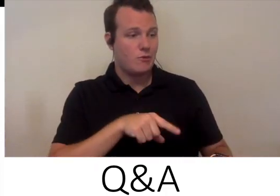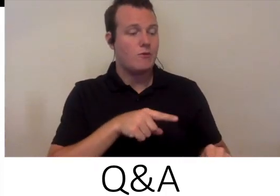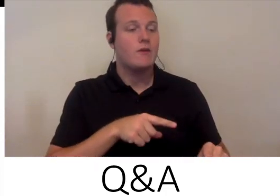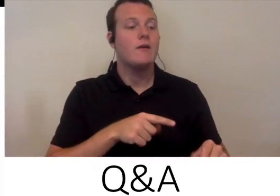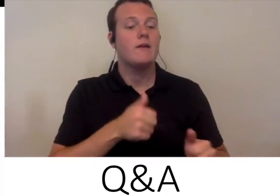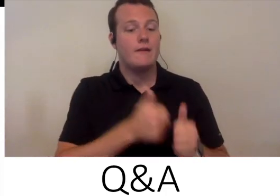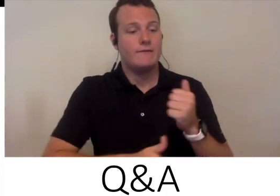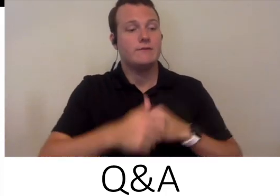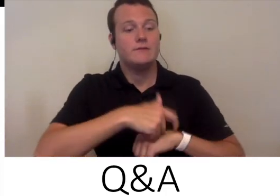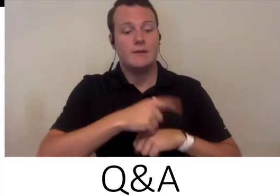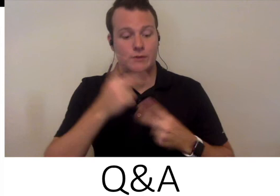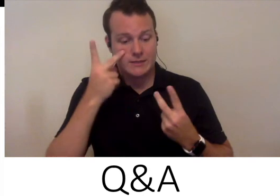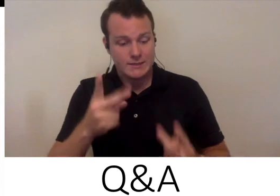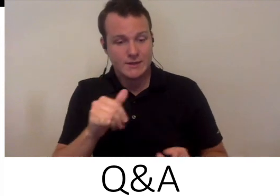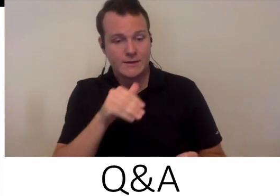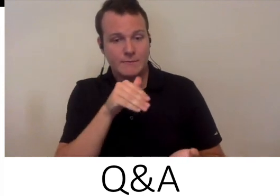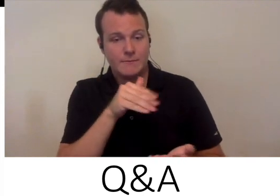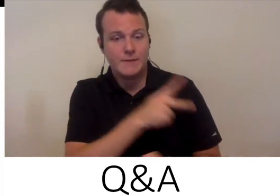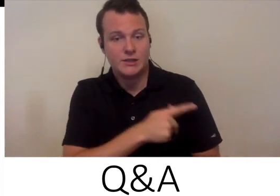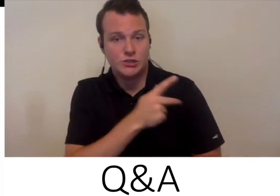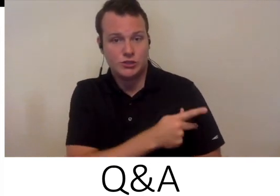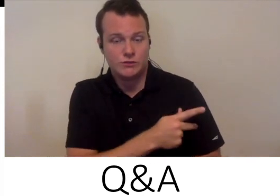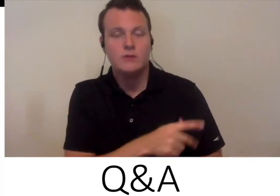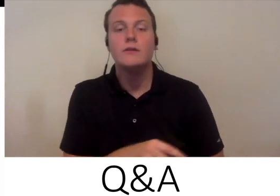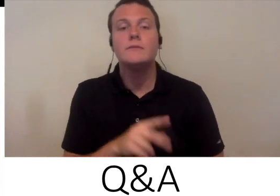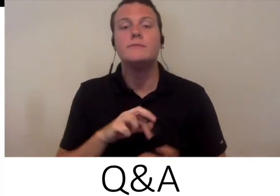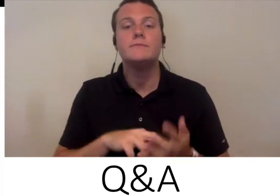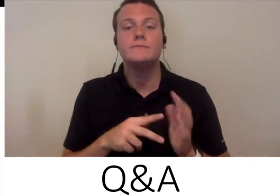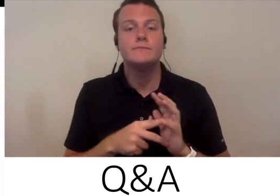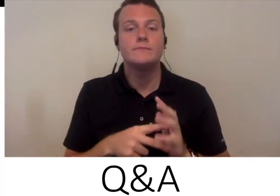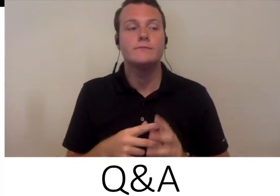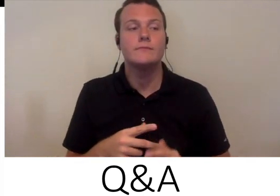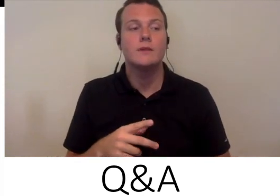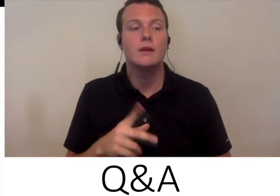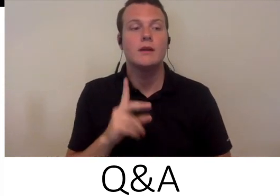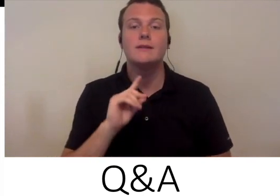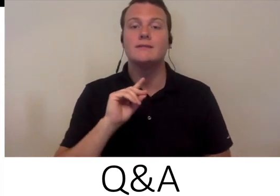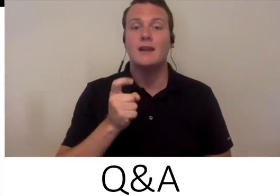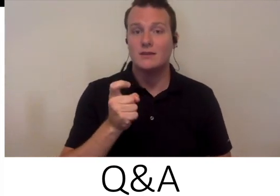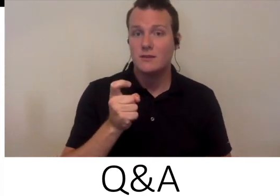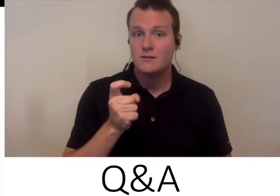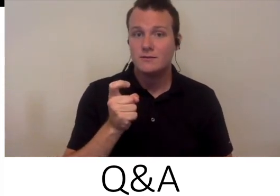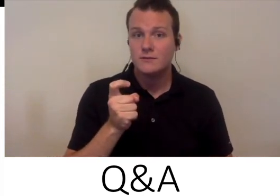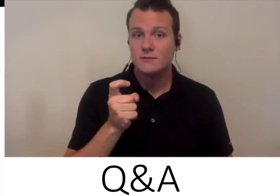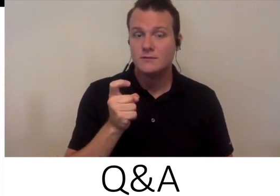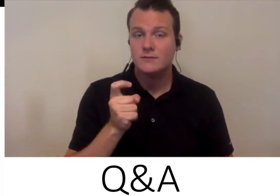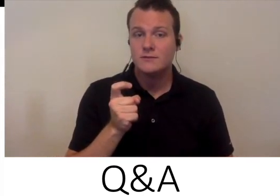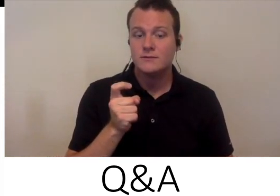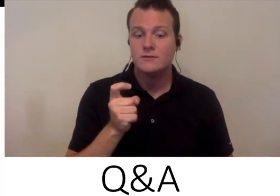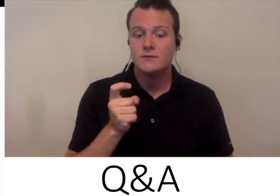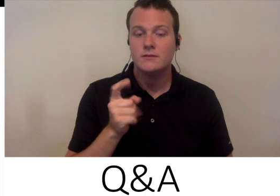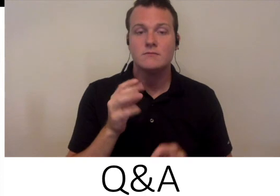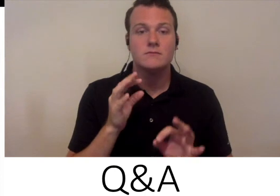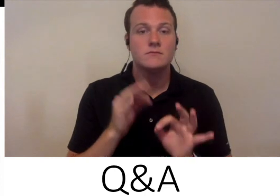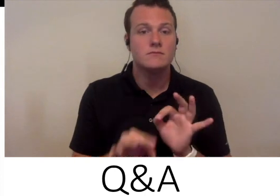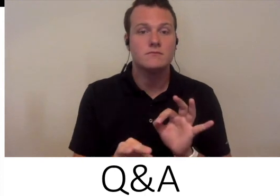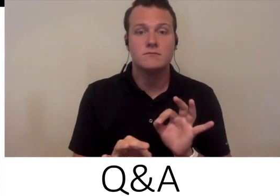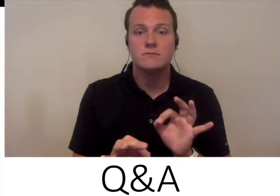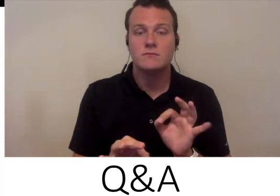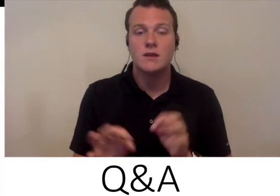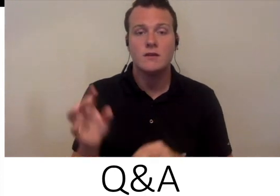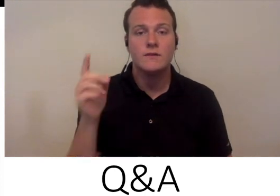patient. So if it's a diagnostic patient and it's just for